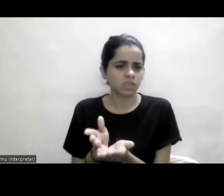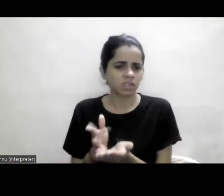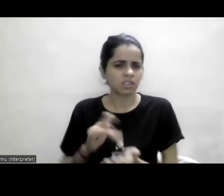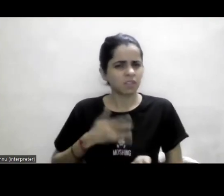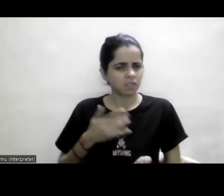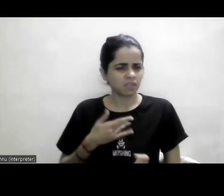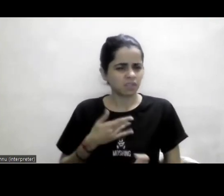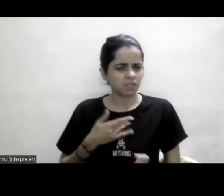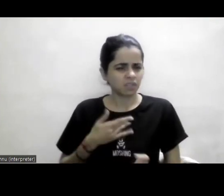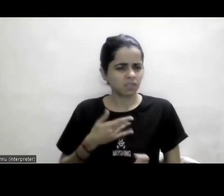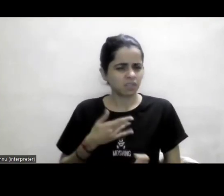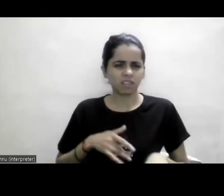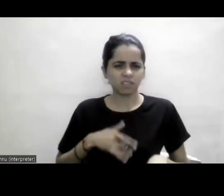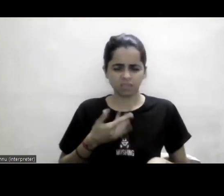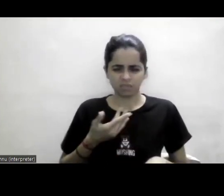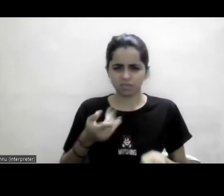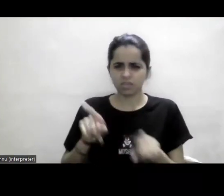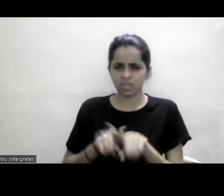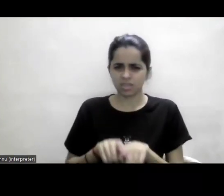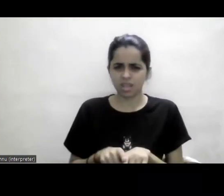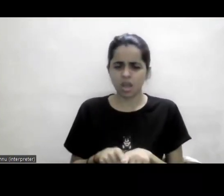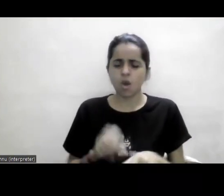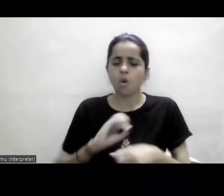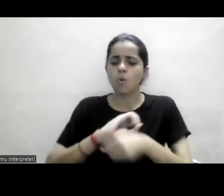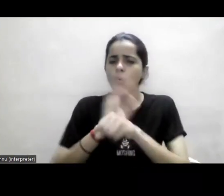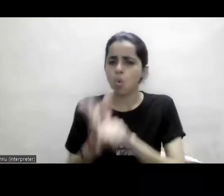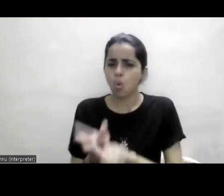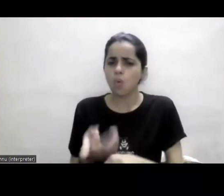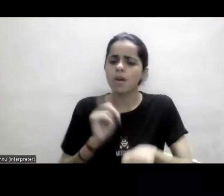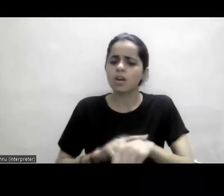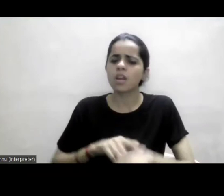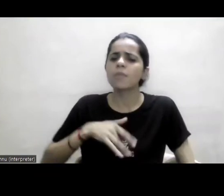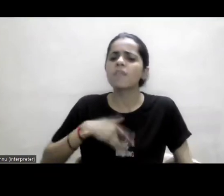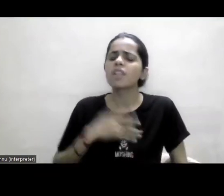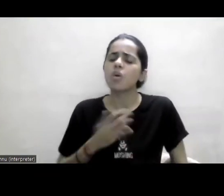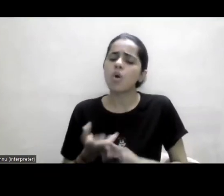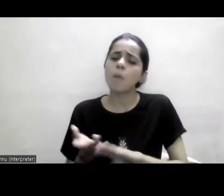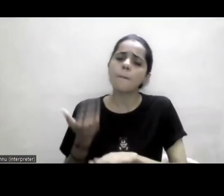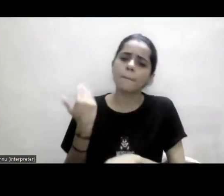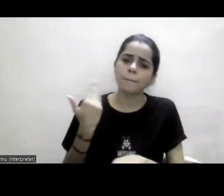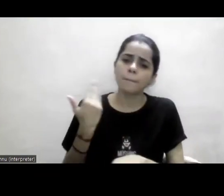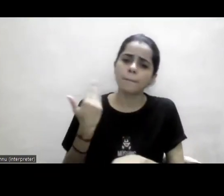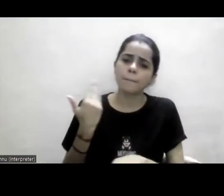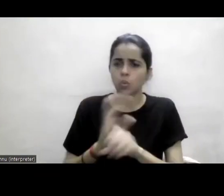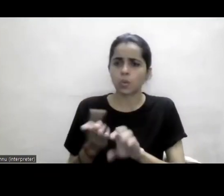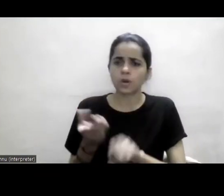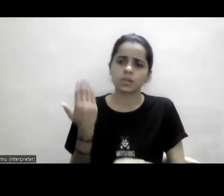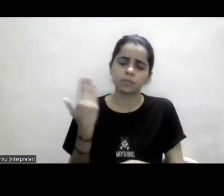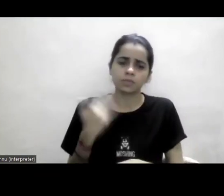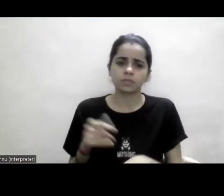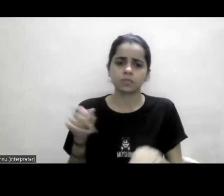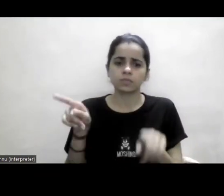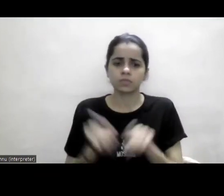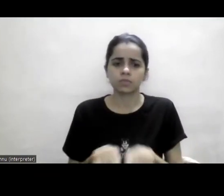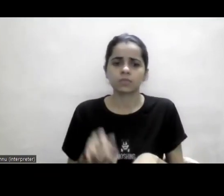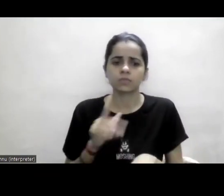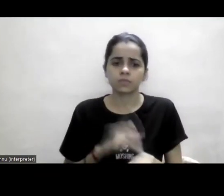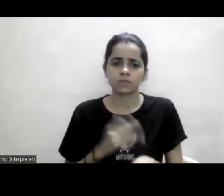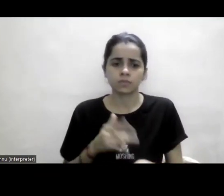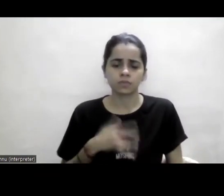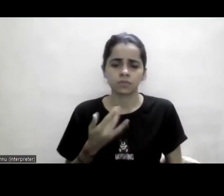feel this kind of feeling before COVID or was it after, post-COVID? Before COVID, the